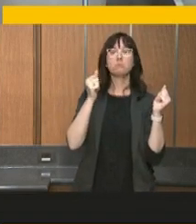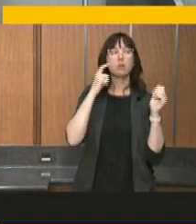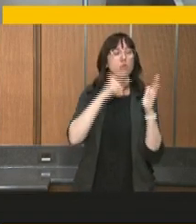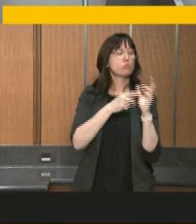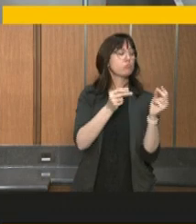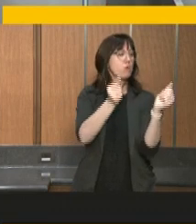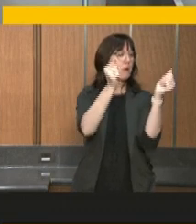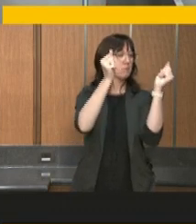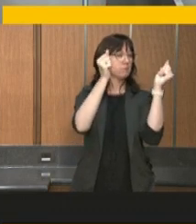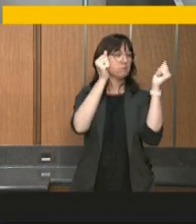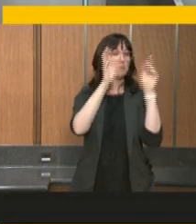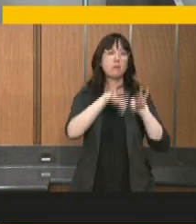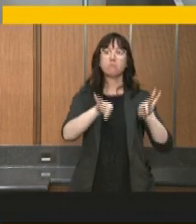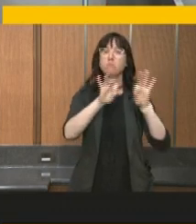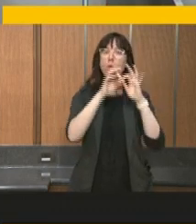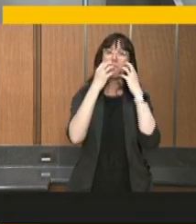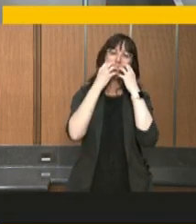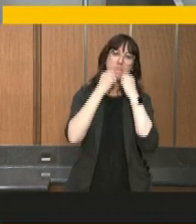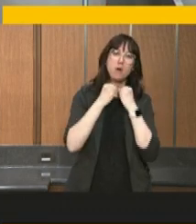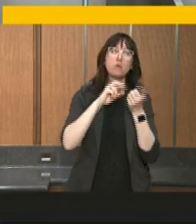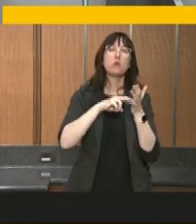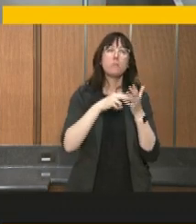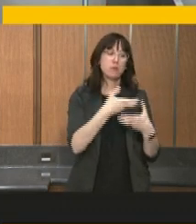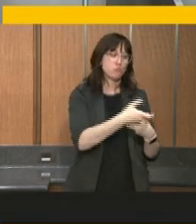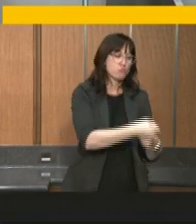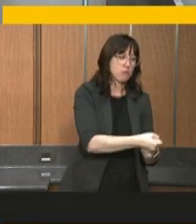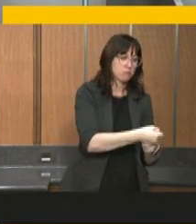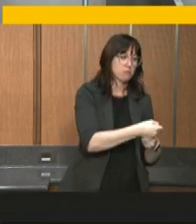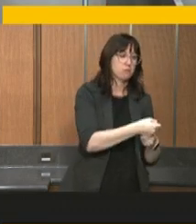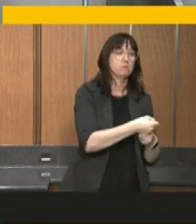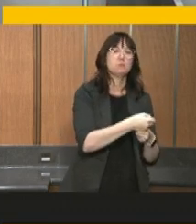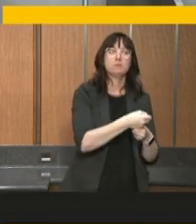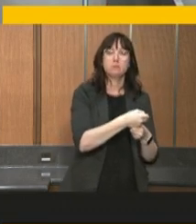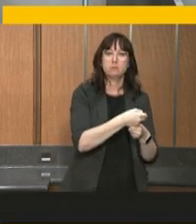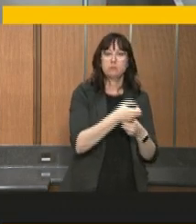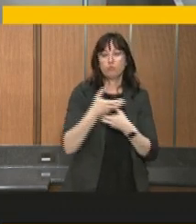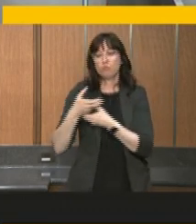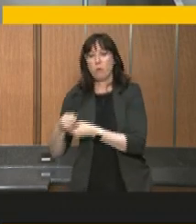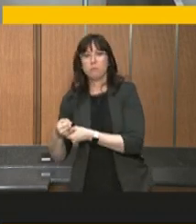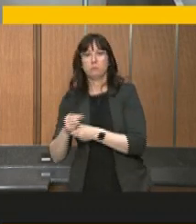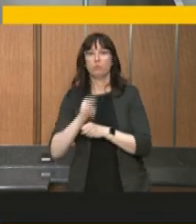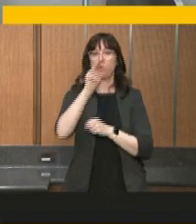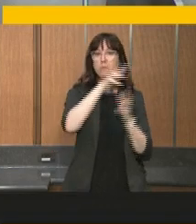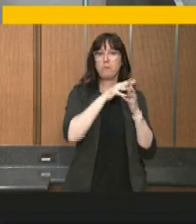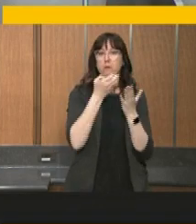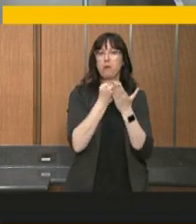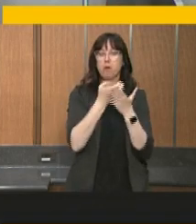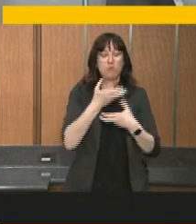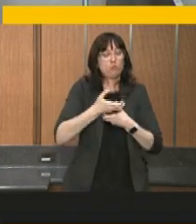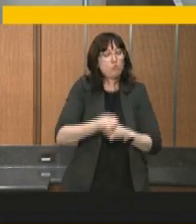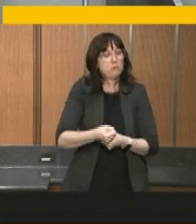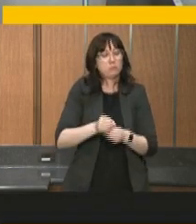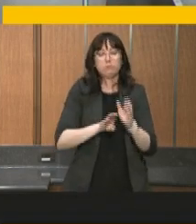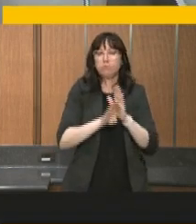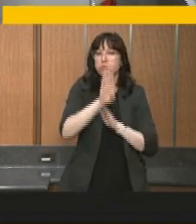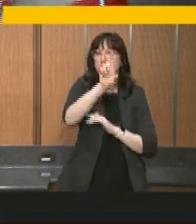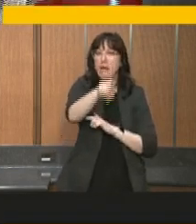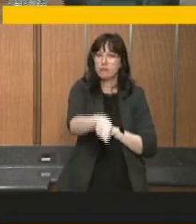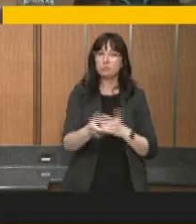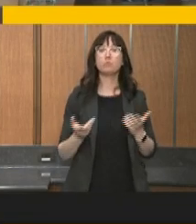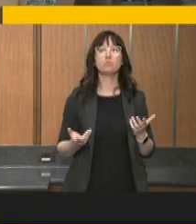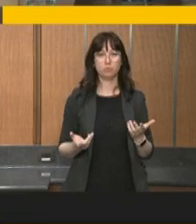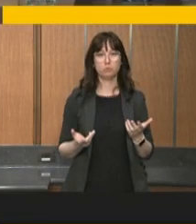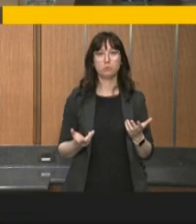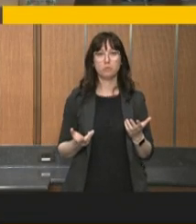us. It's a very important vote of confidence in the North American economy at this difficult time. So I would really see